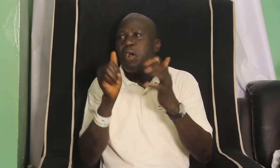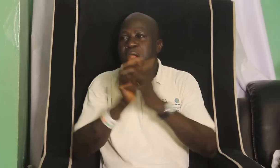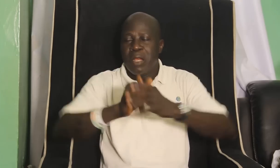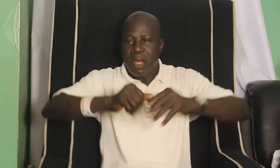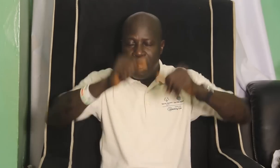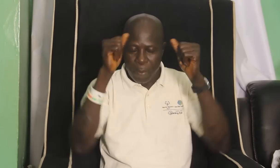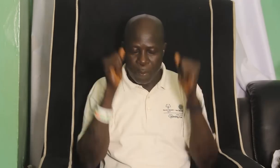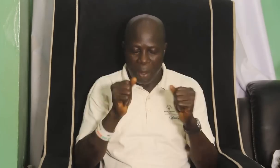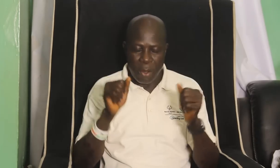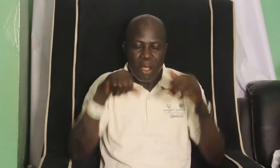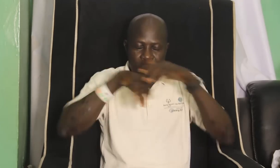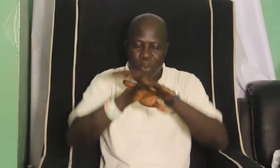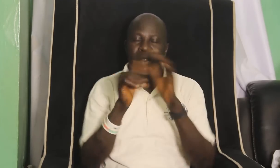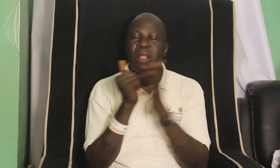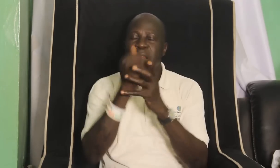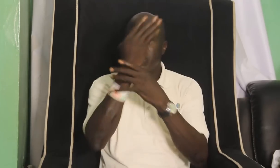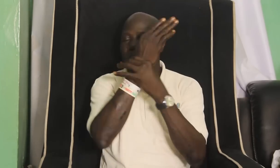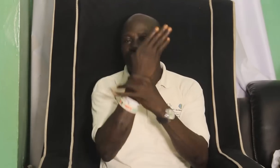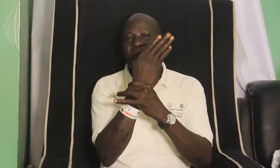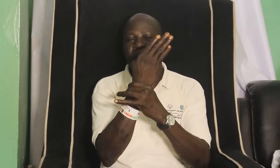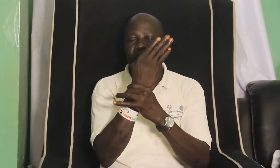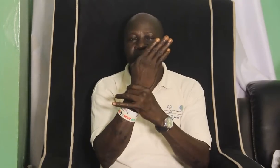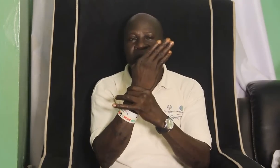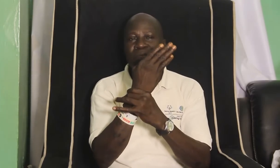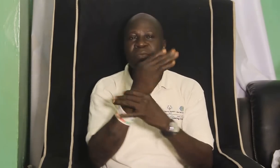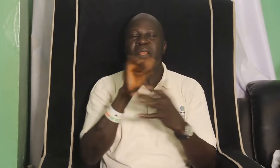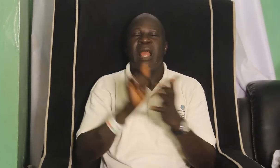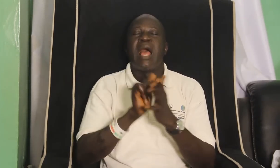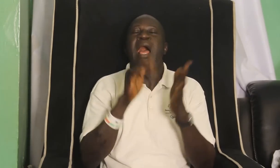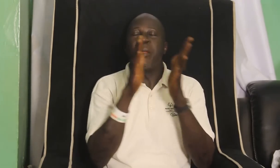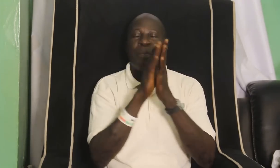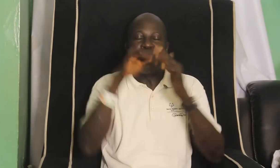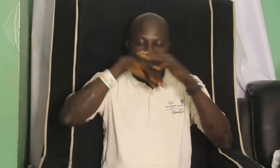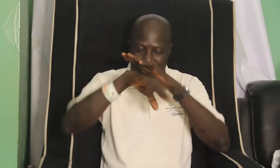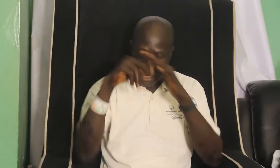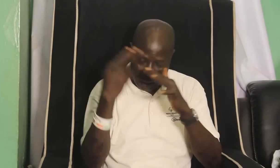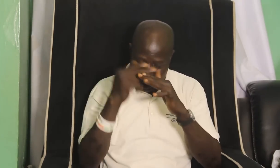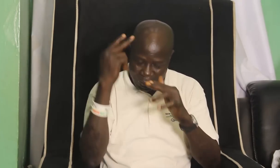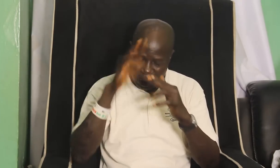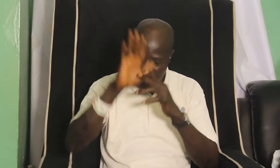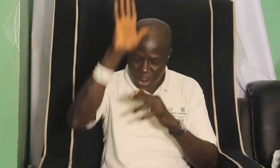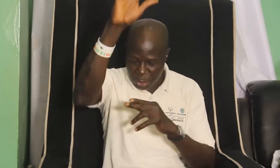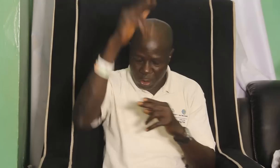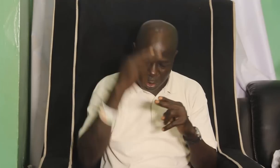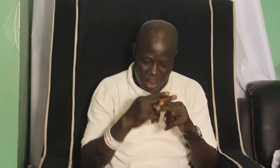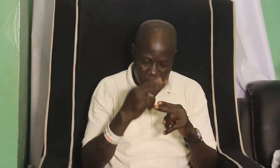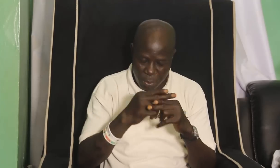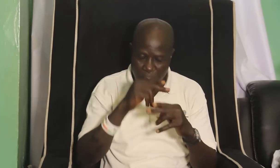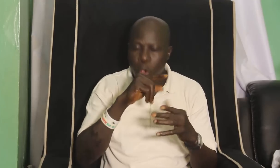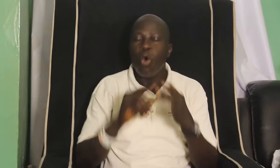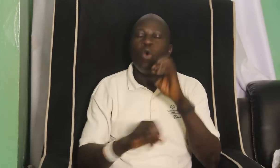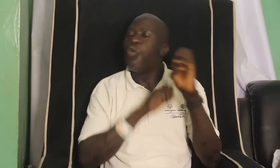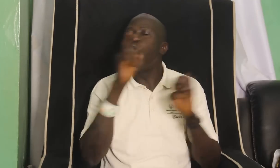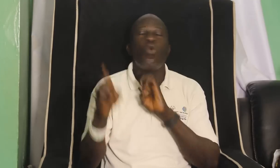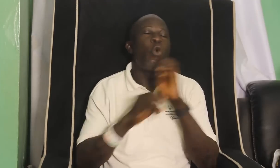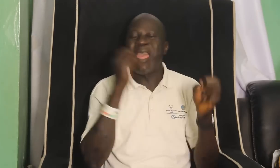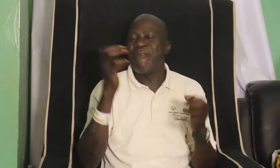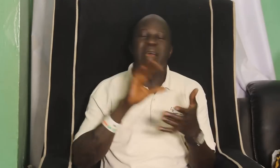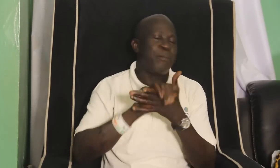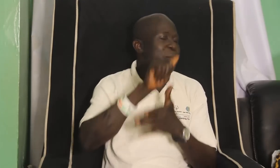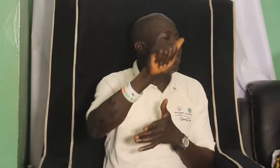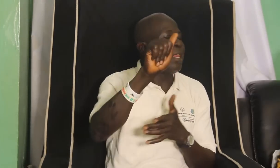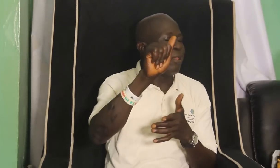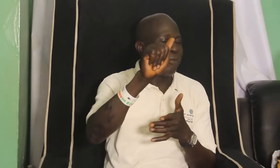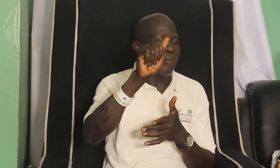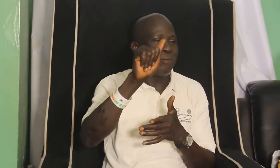agbara nbe ni owo re the one that also paramount mo gbadura ni oruko re I pray in your name iye awon to gbagbo awon the